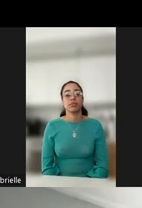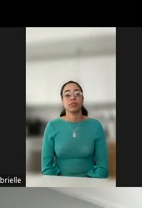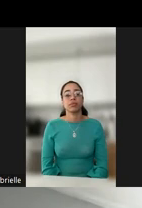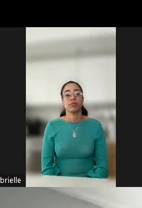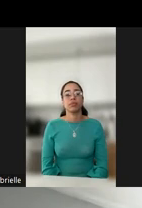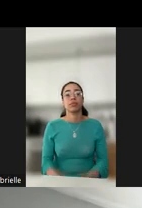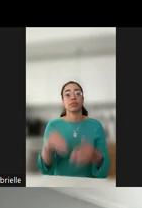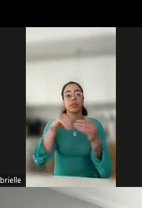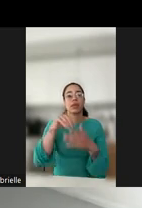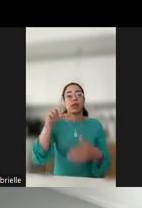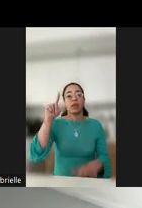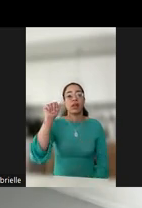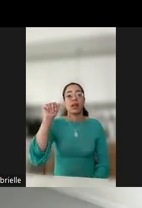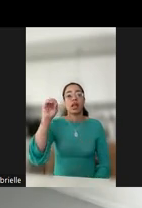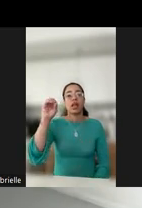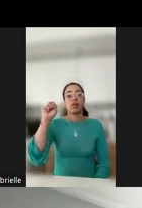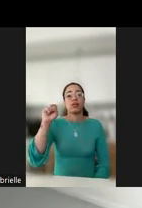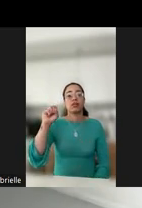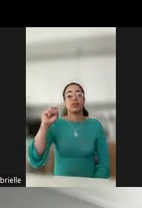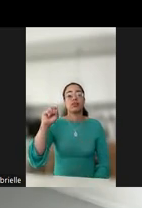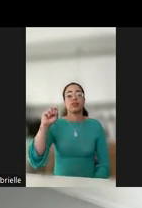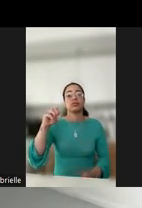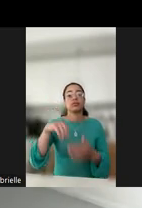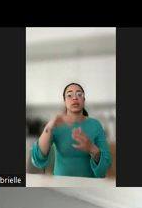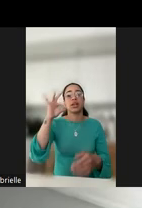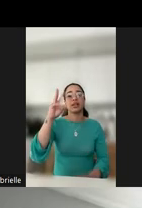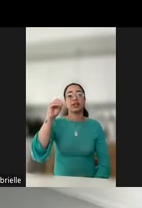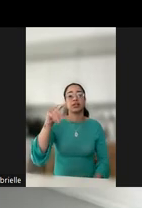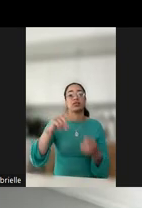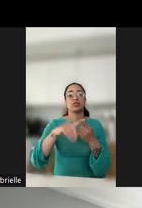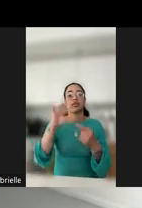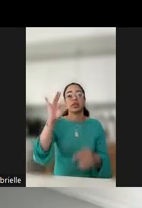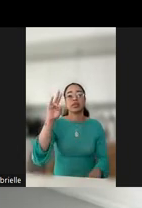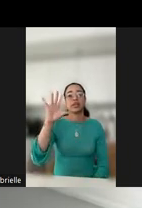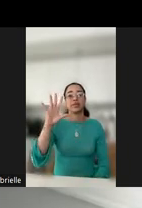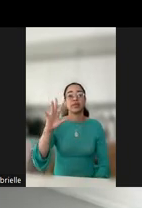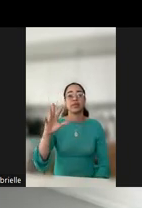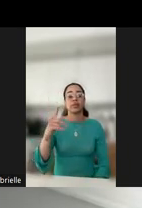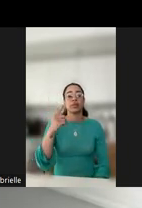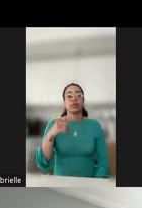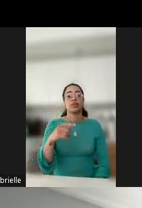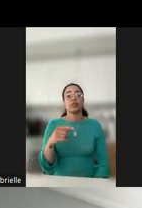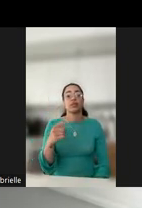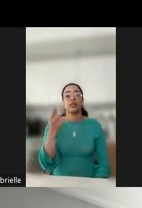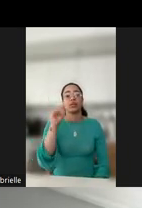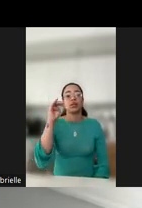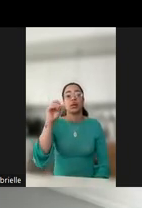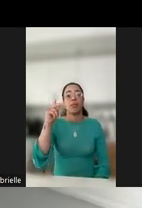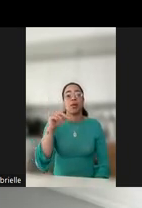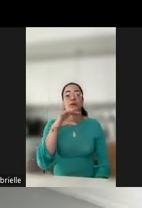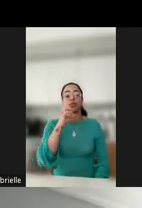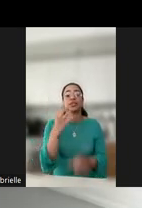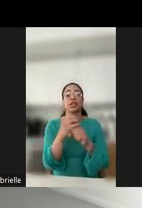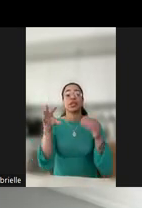in Laos, we came into Laos in 1960 to 75. The Hmong was again involved with the Vietnam